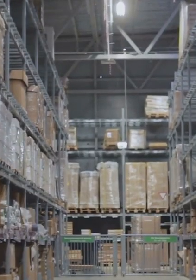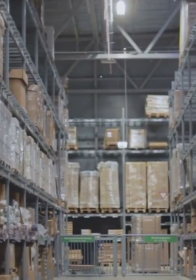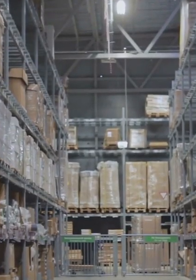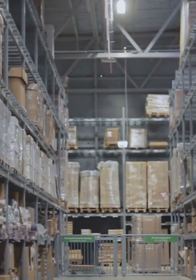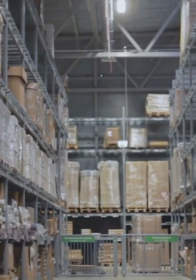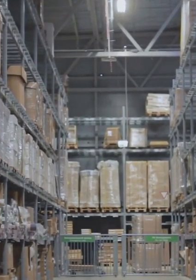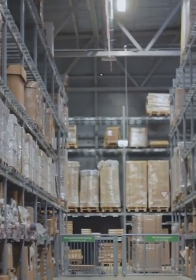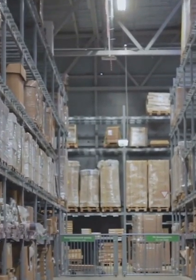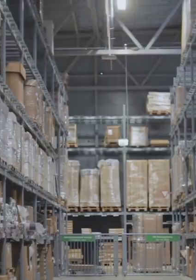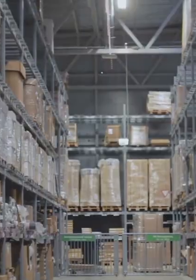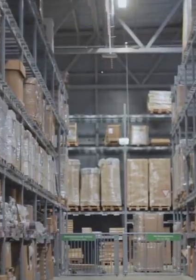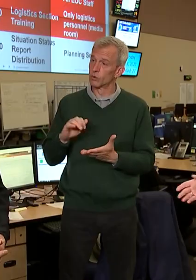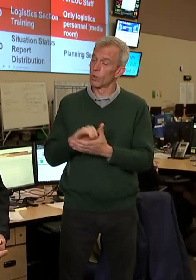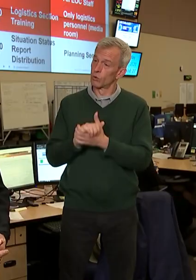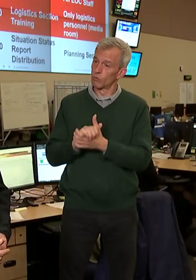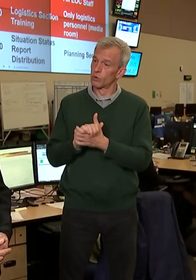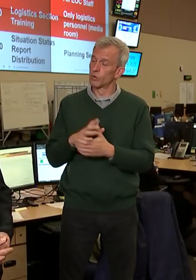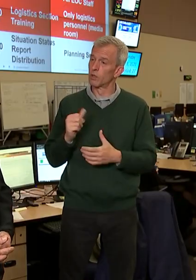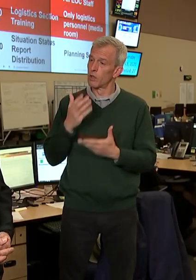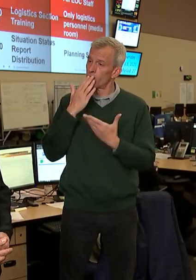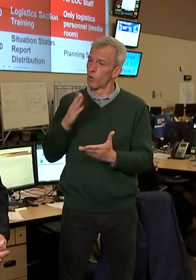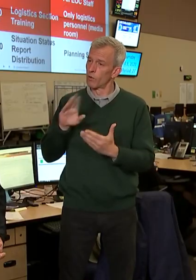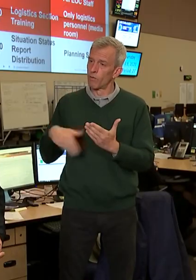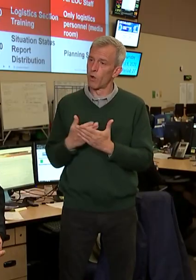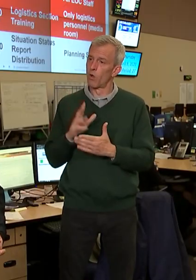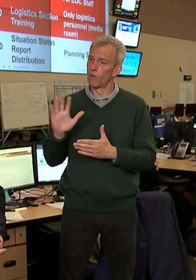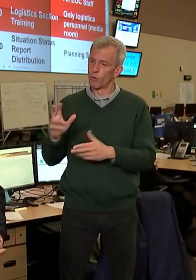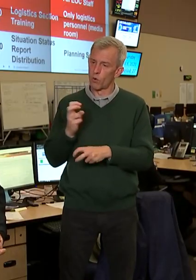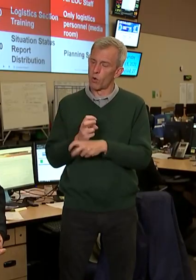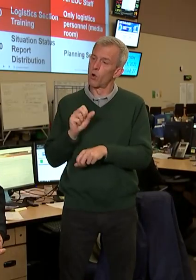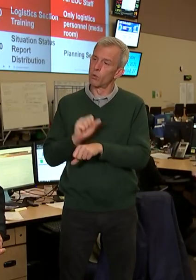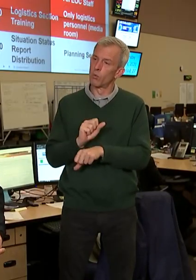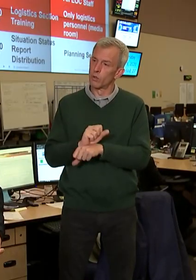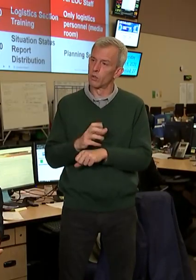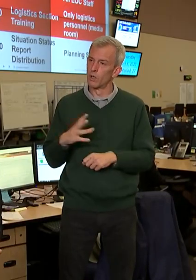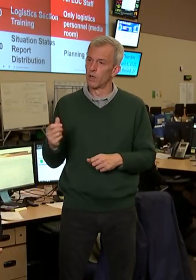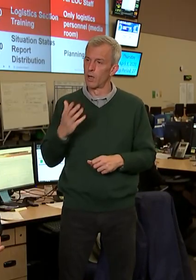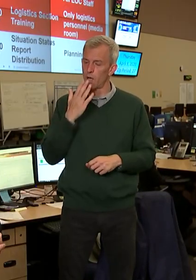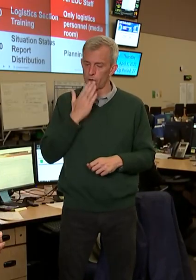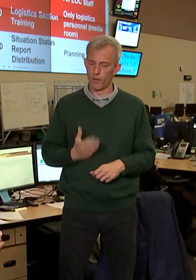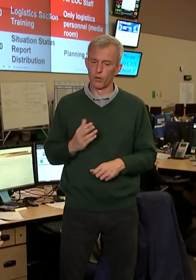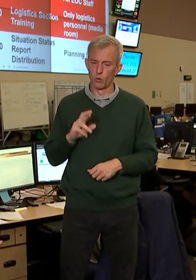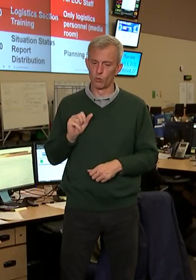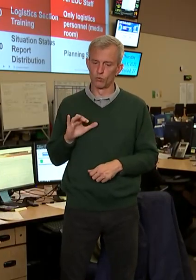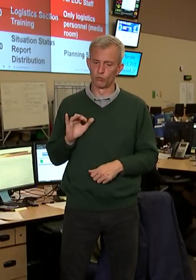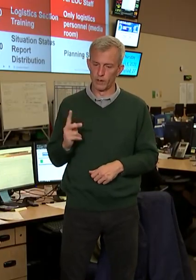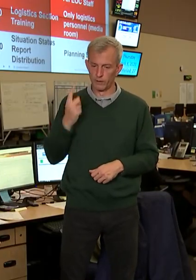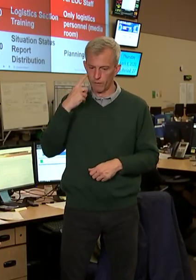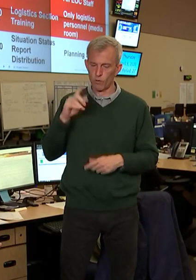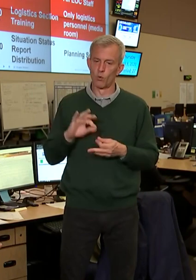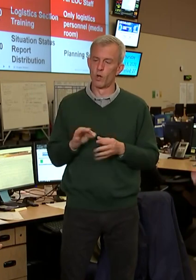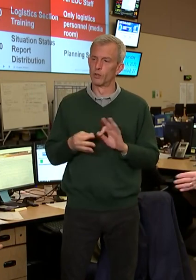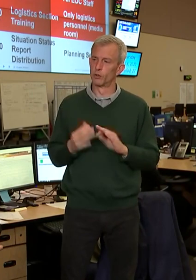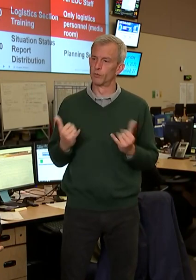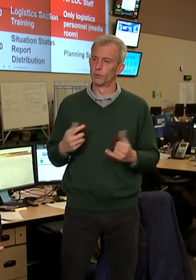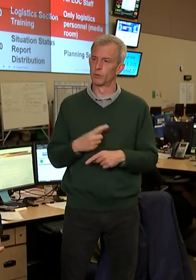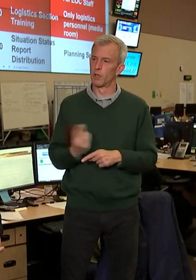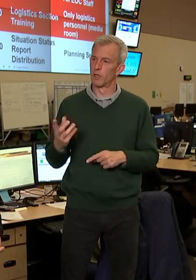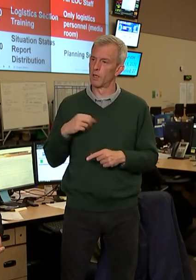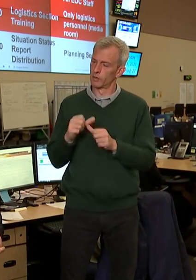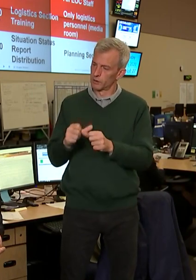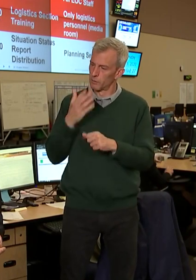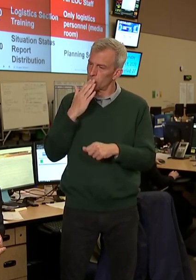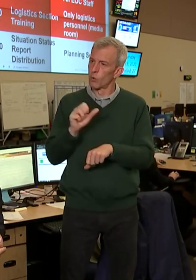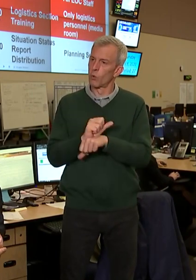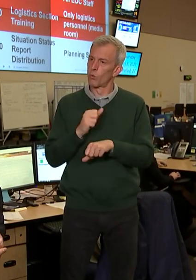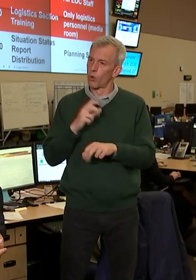quicker than a lot of people think. And thank you for all of the hard work that you're doing. And thank you, Rick, for interpreting us today. And keep up the good